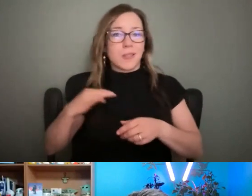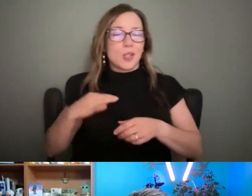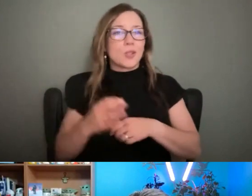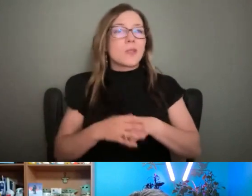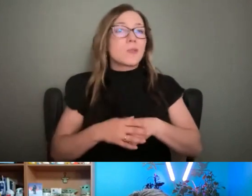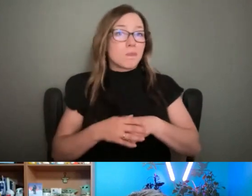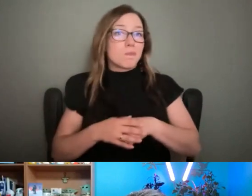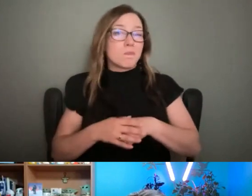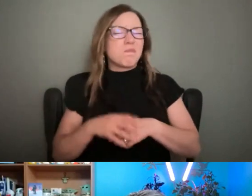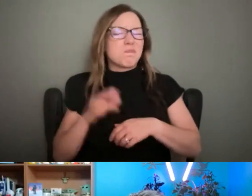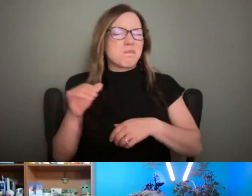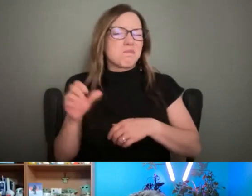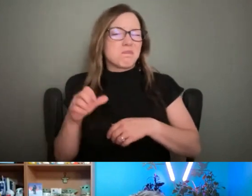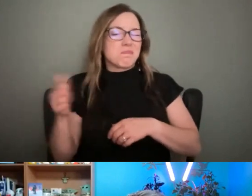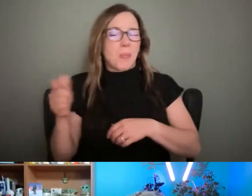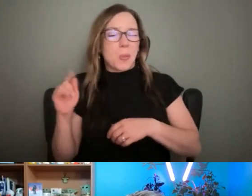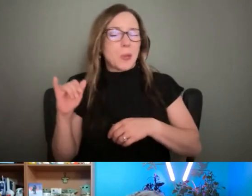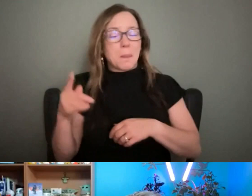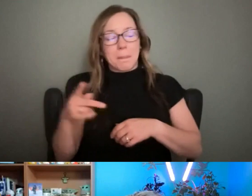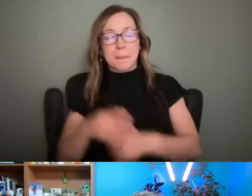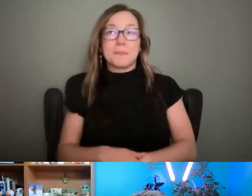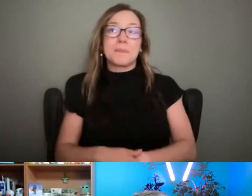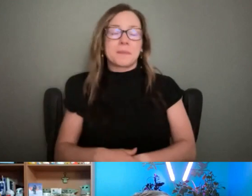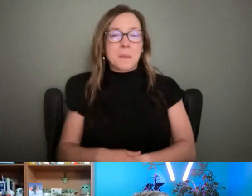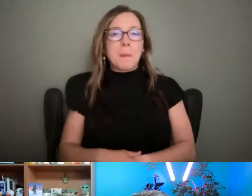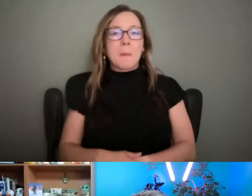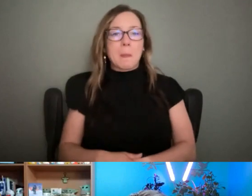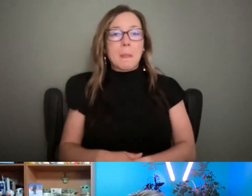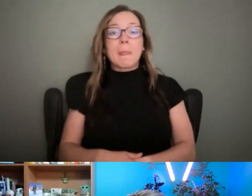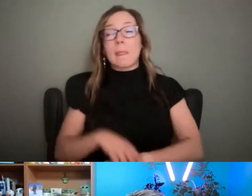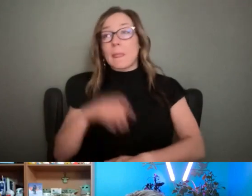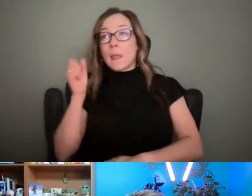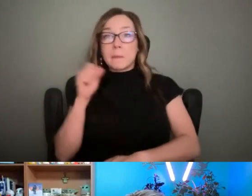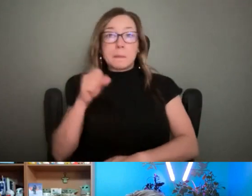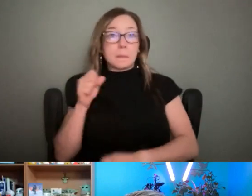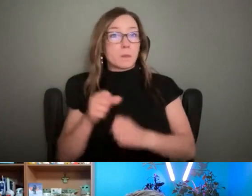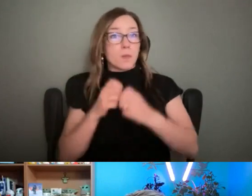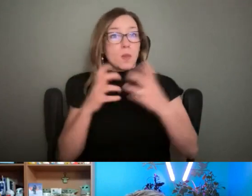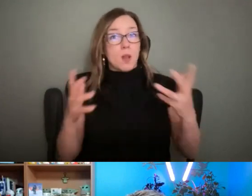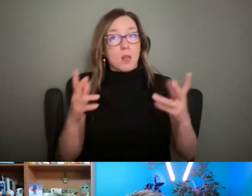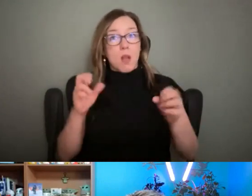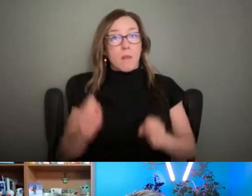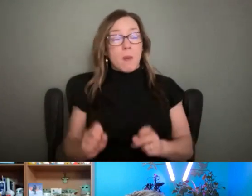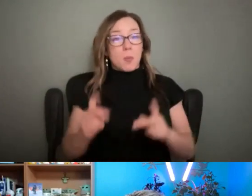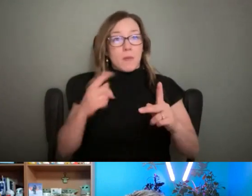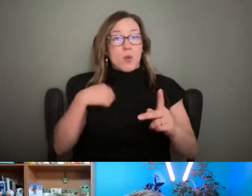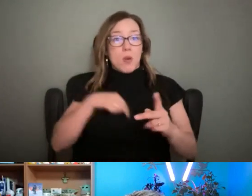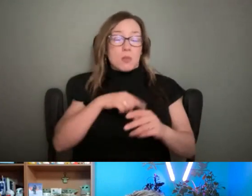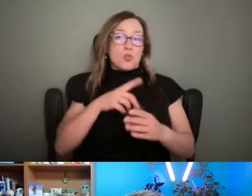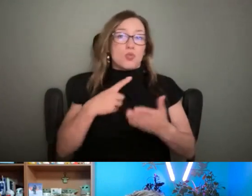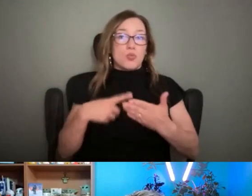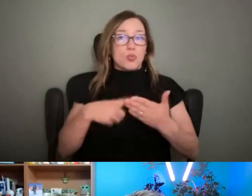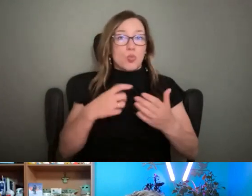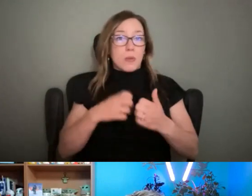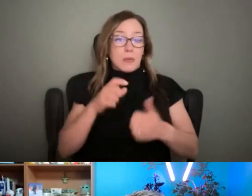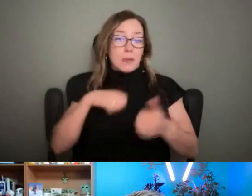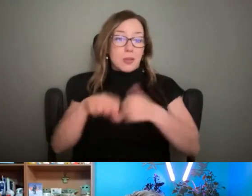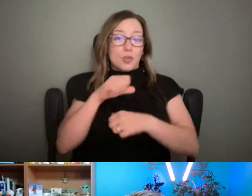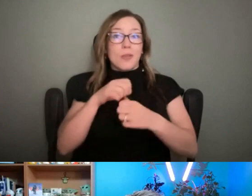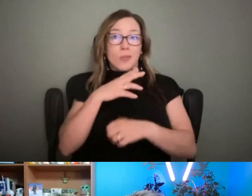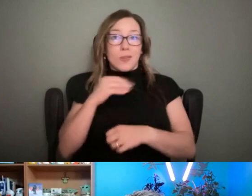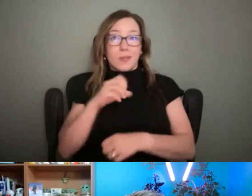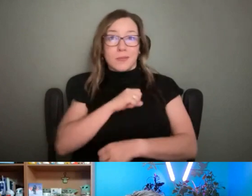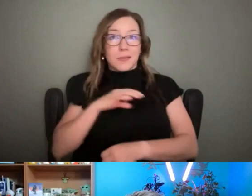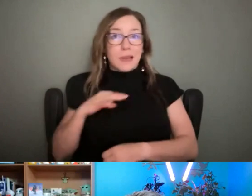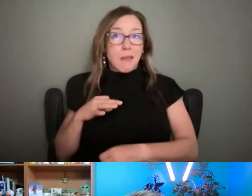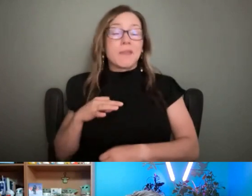volunteerism, which is another recruitment tip. So yes, there's lots of opportunities for us to talk with each other and with the staff, Sarah and